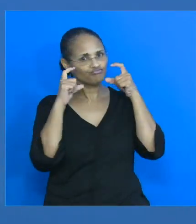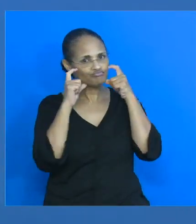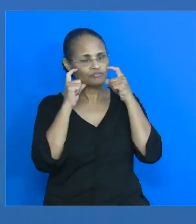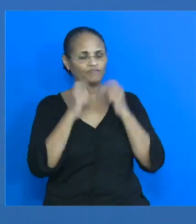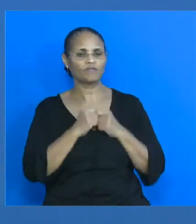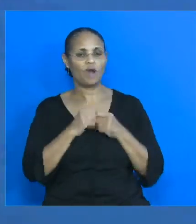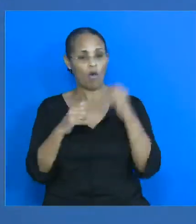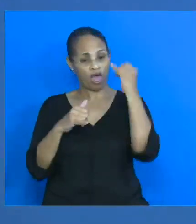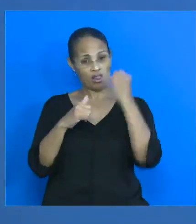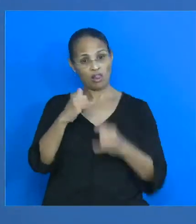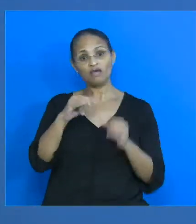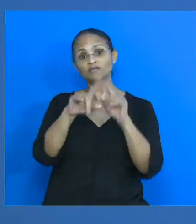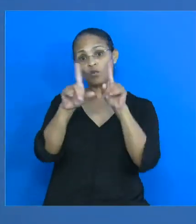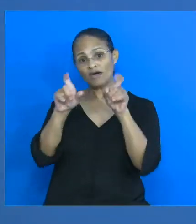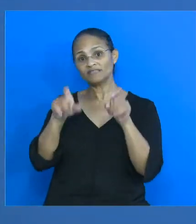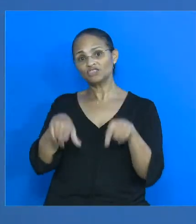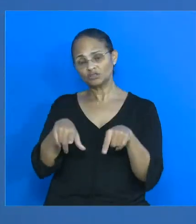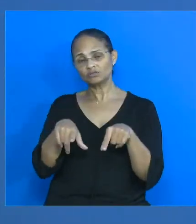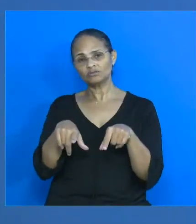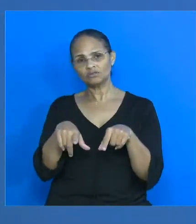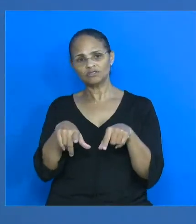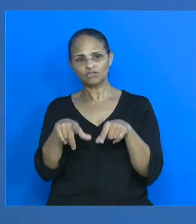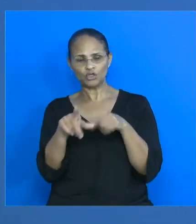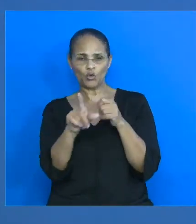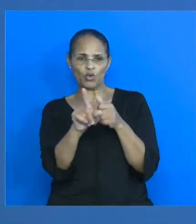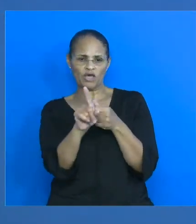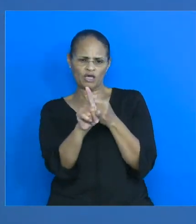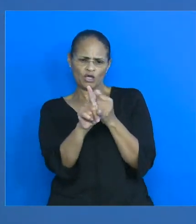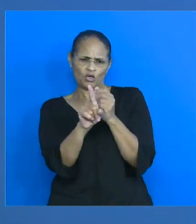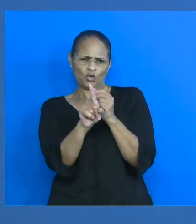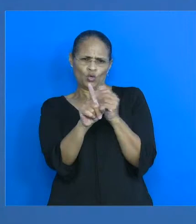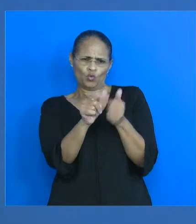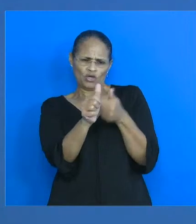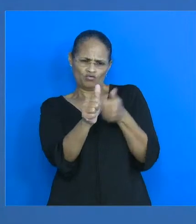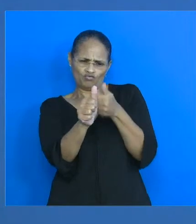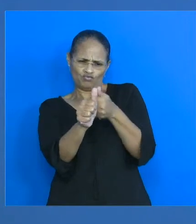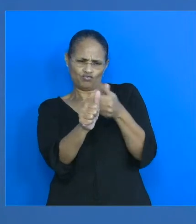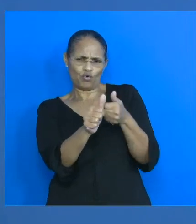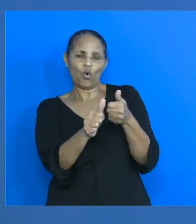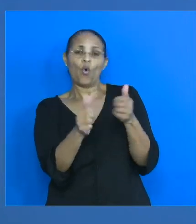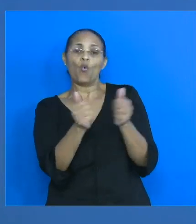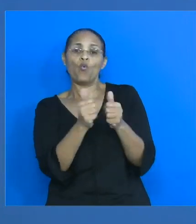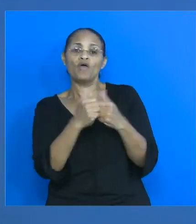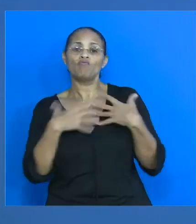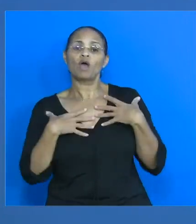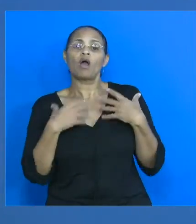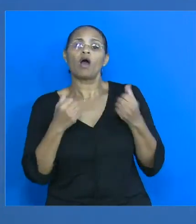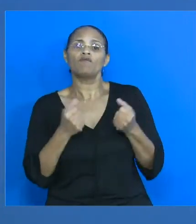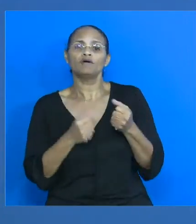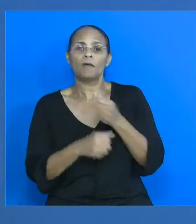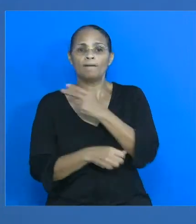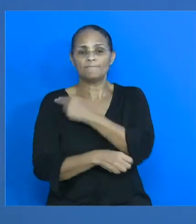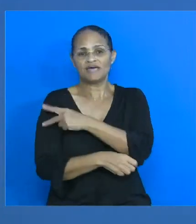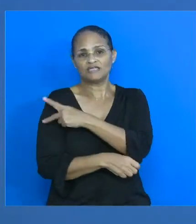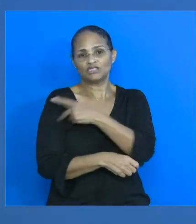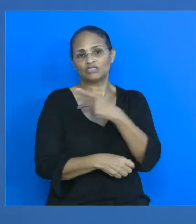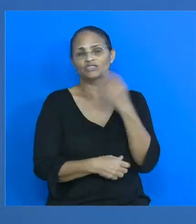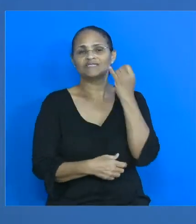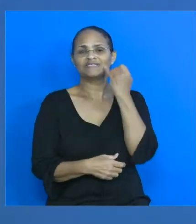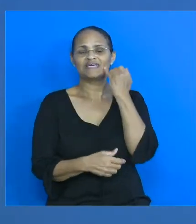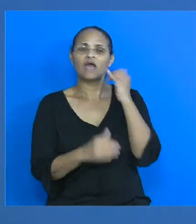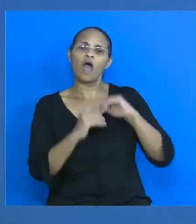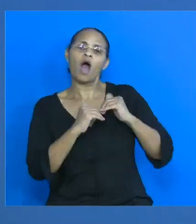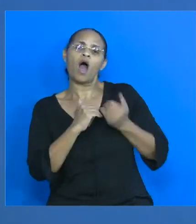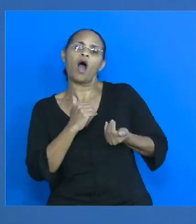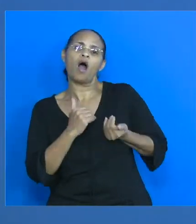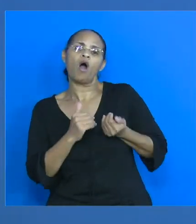last question, do we track and maintain contact with recovered patients to see how they are progressing over the long term? And if